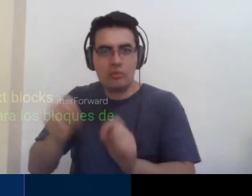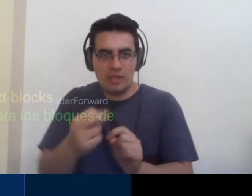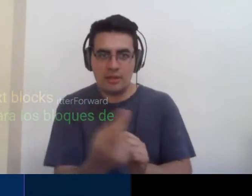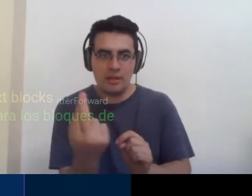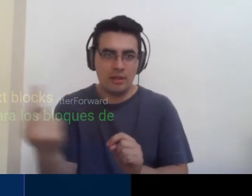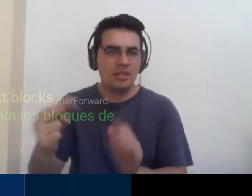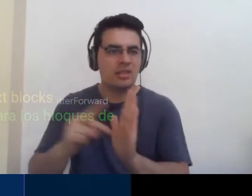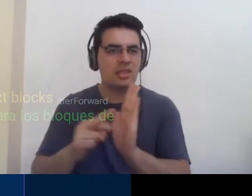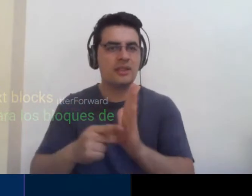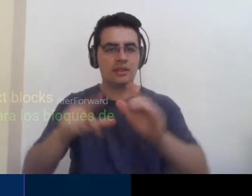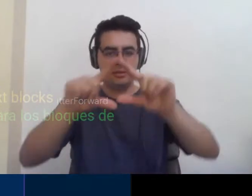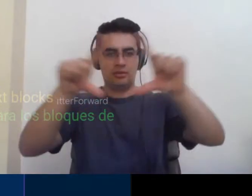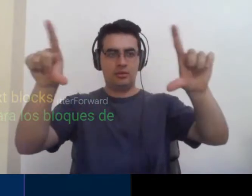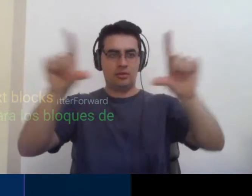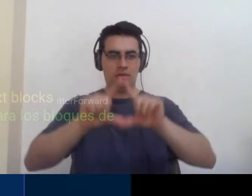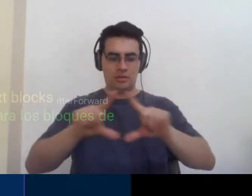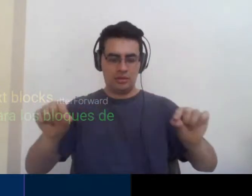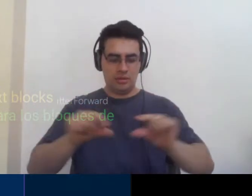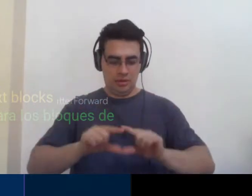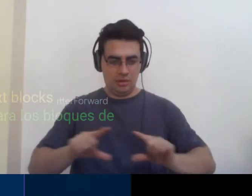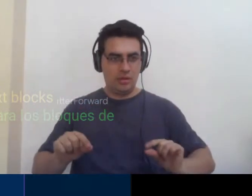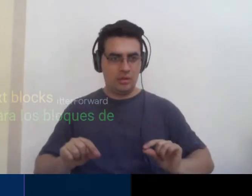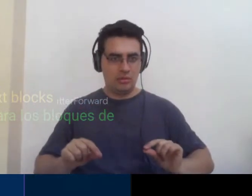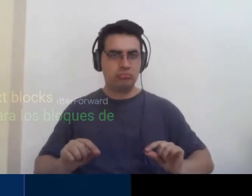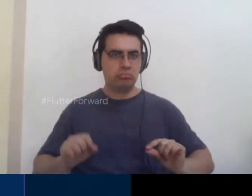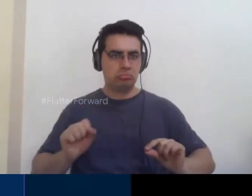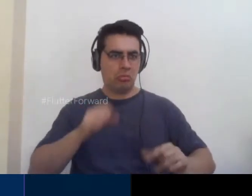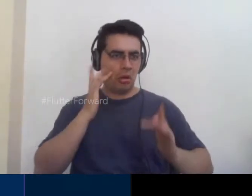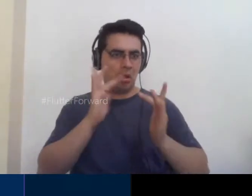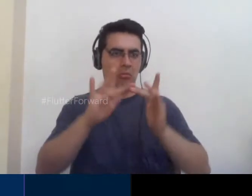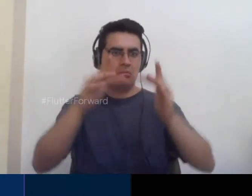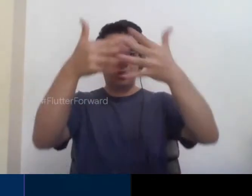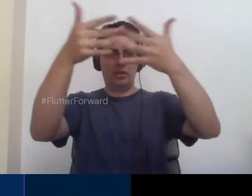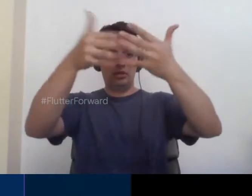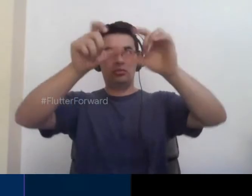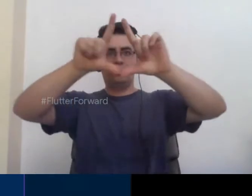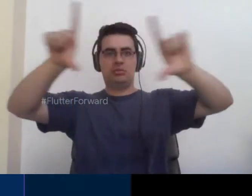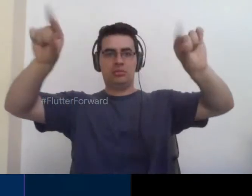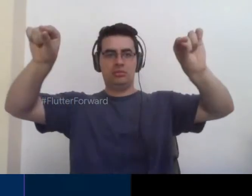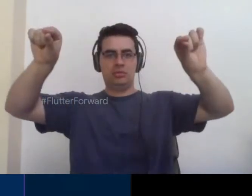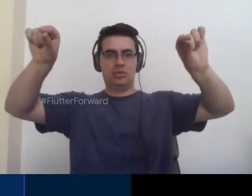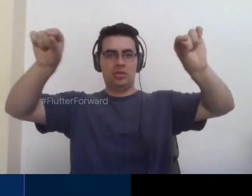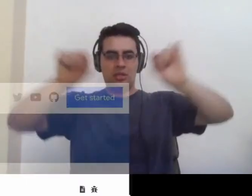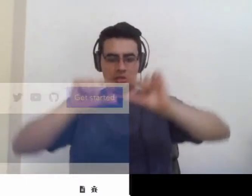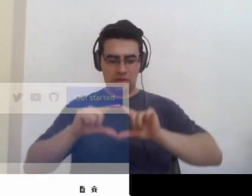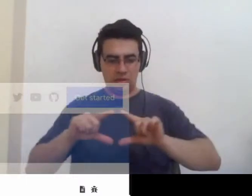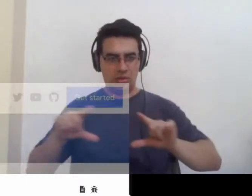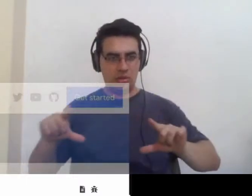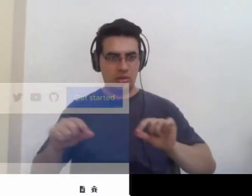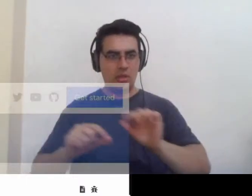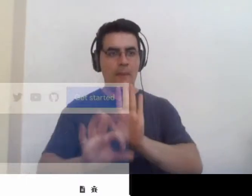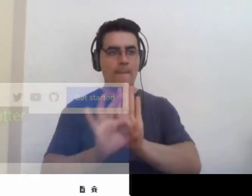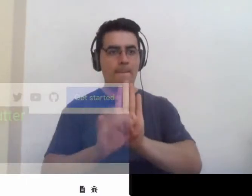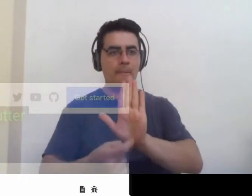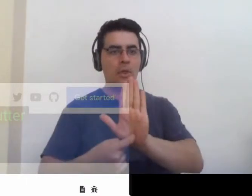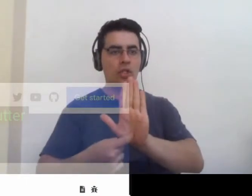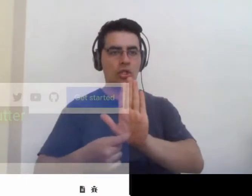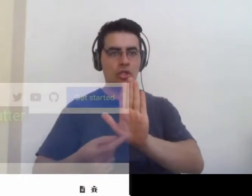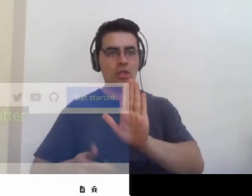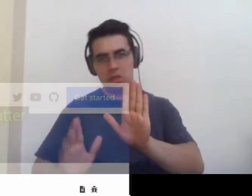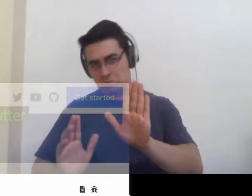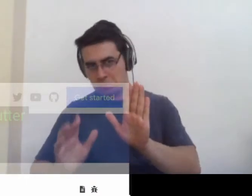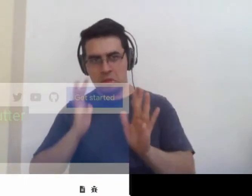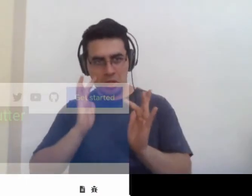So in our case, we might want a few widgets for the text blocks and one more widget for the button. For those of